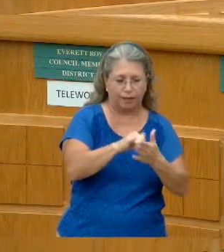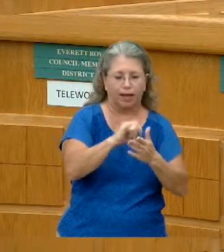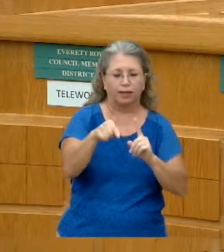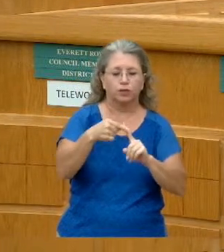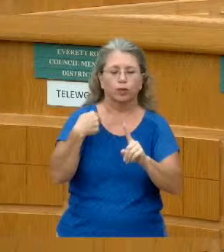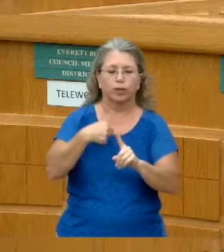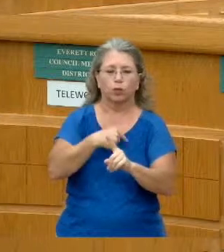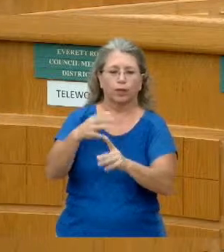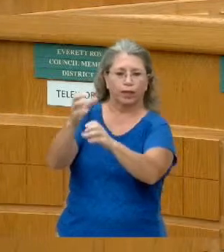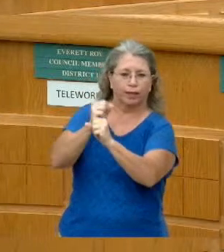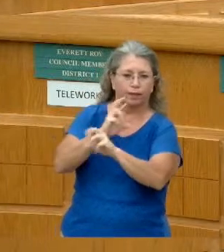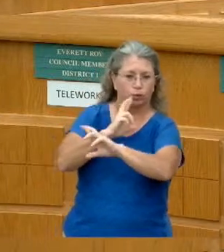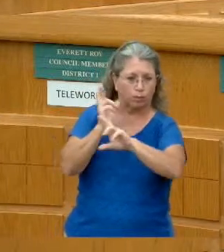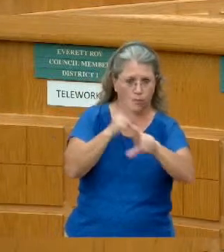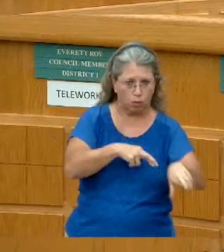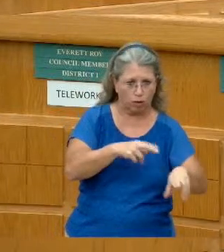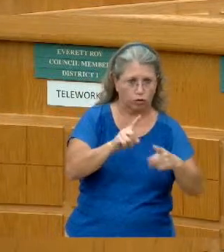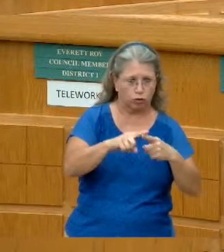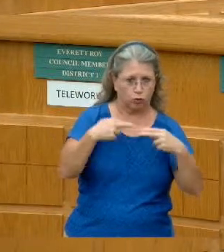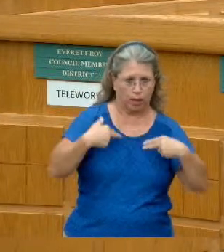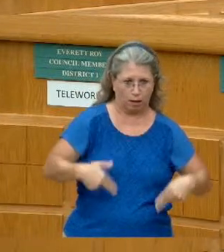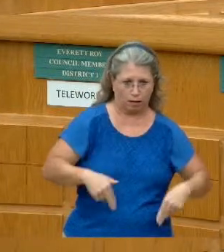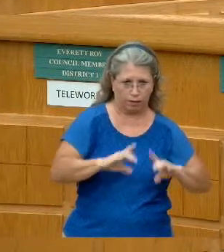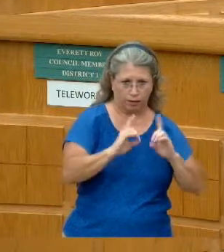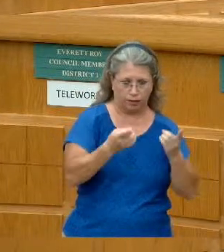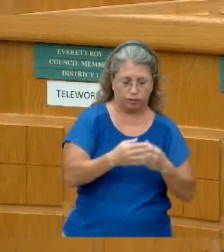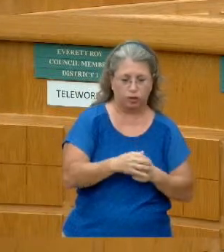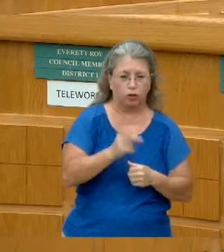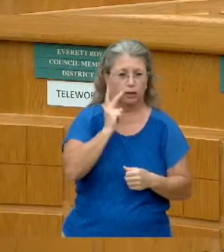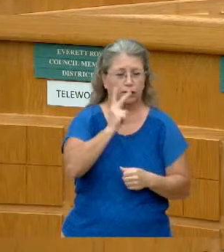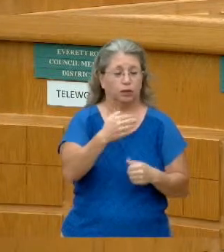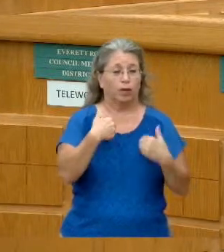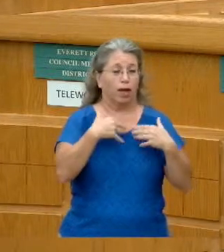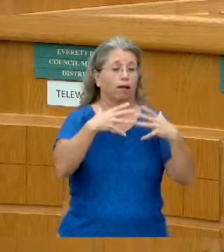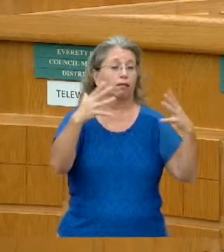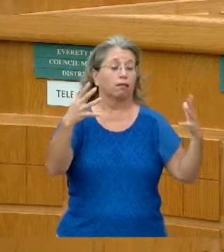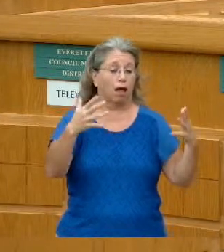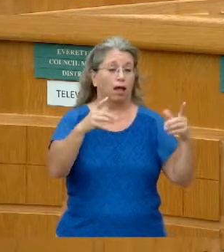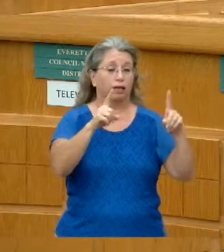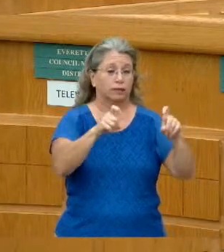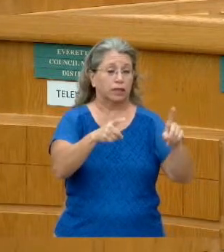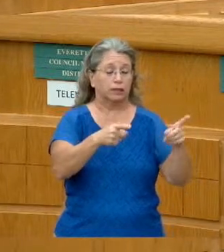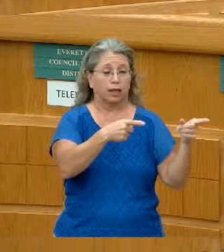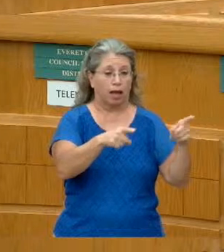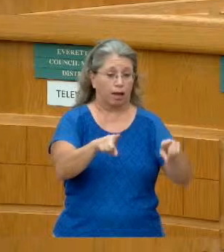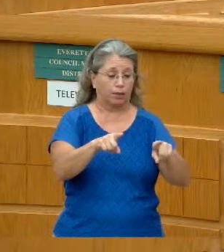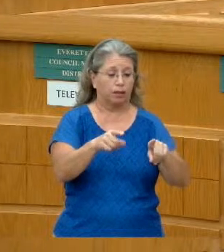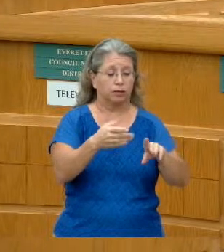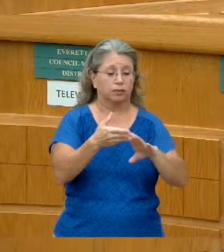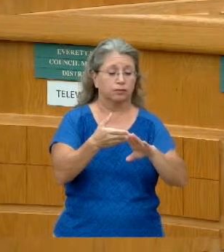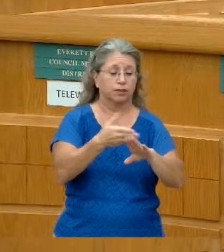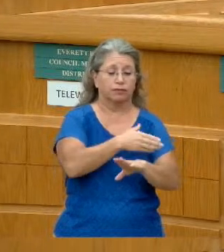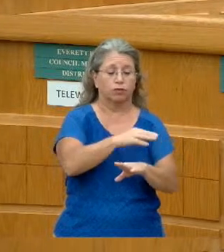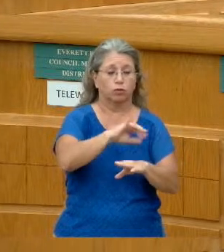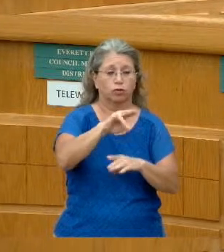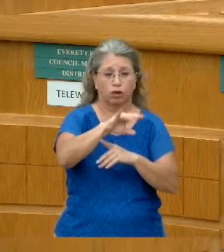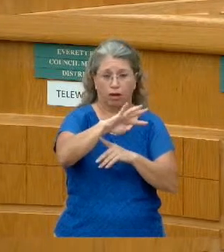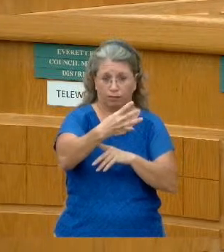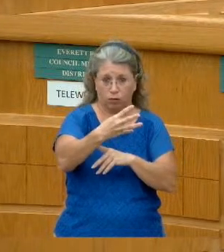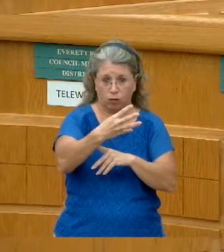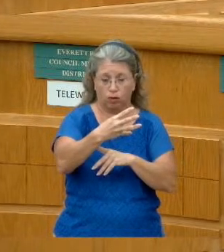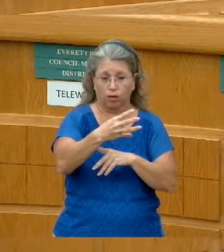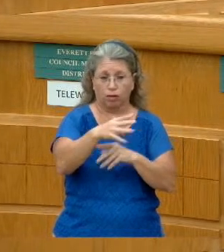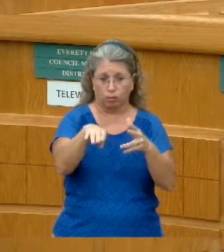district. But you can kind of see we had a lot of testing going on just before the 4th of July break. That's when the city was doing some